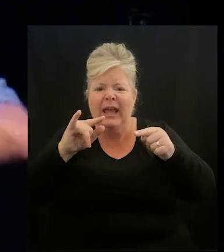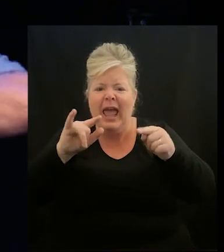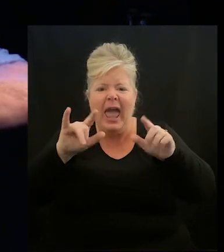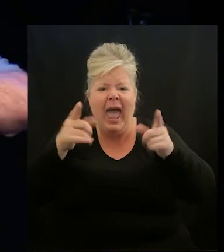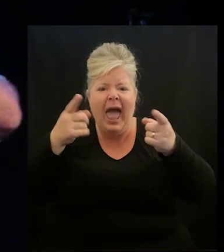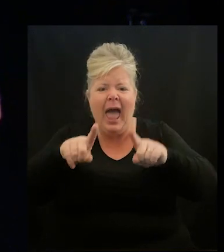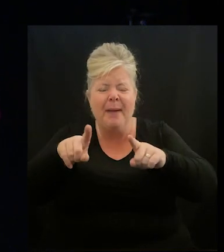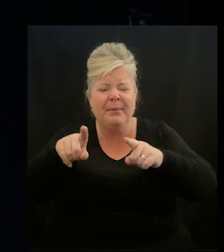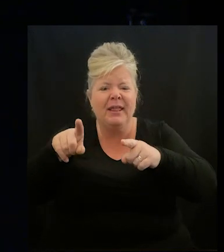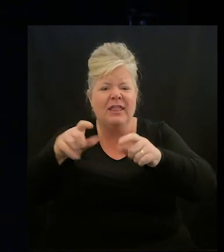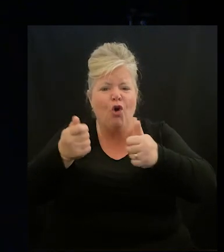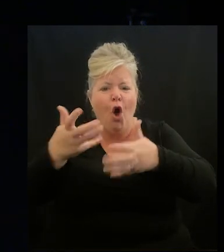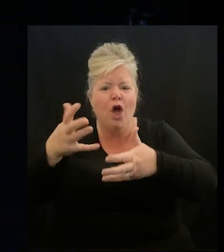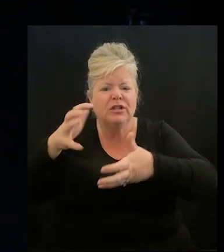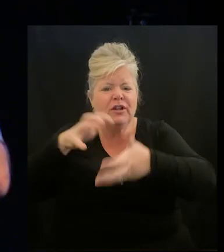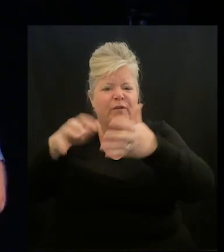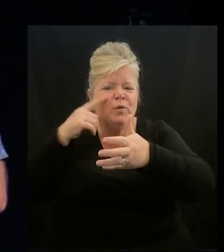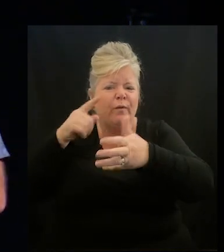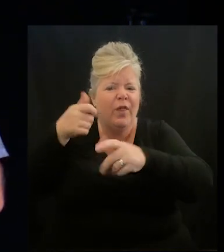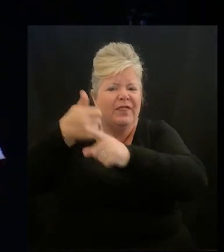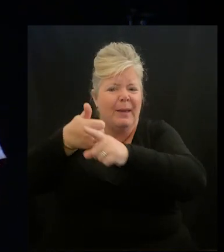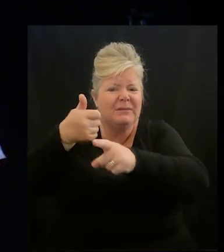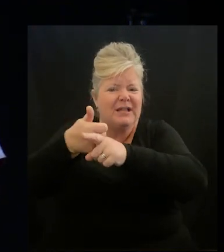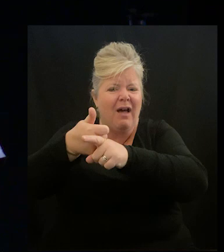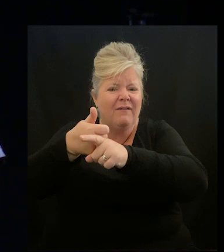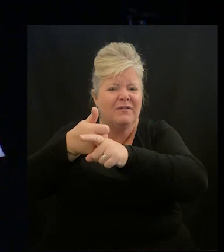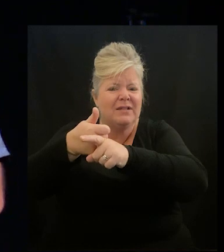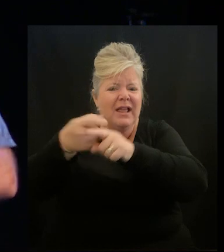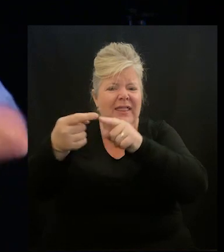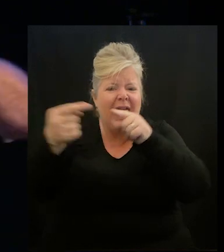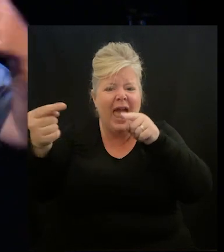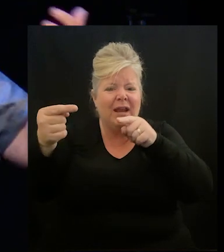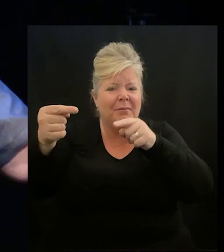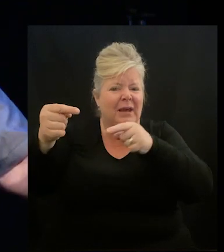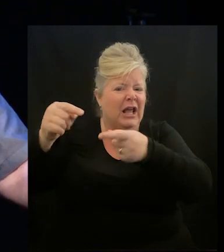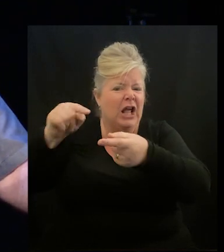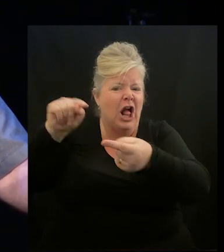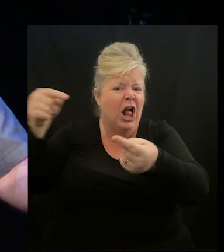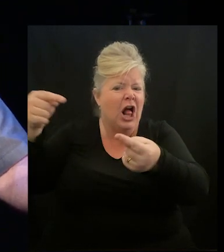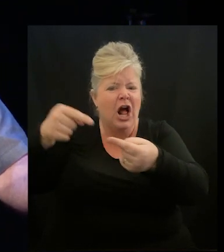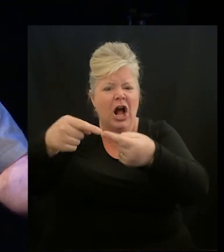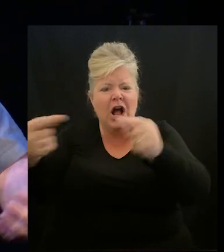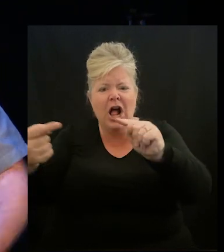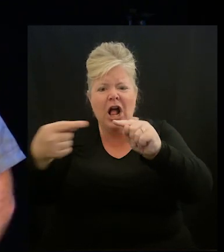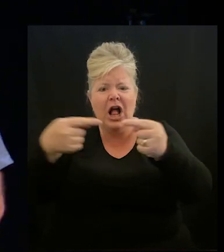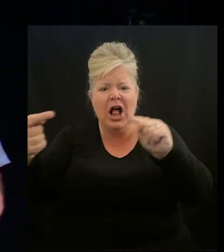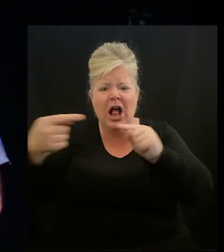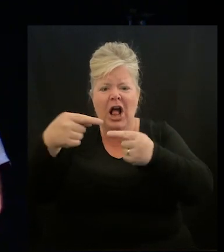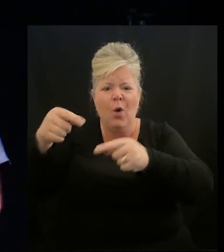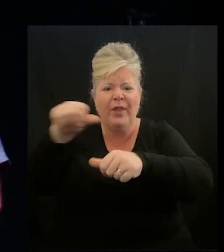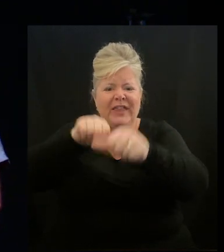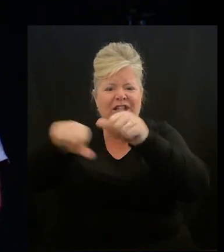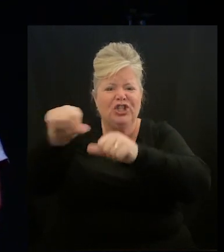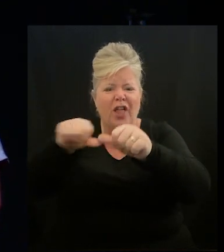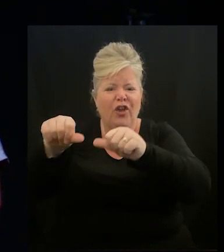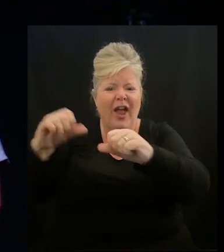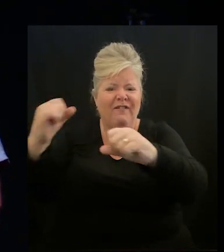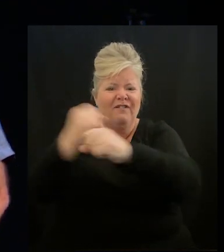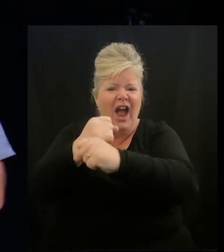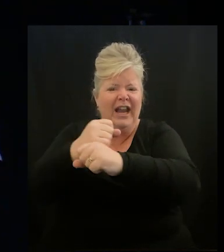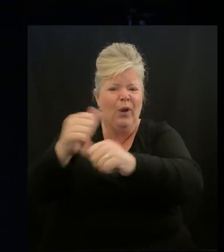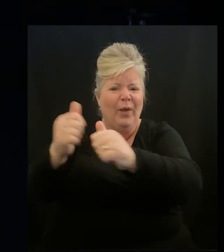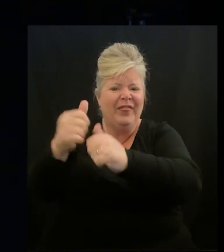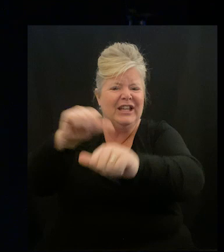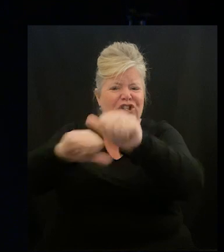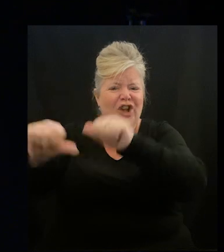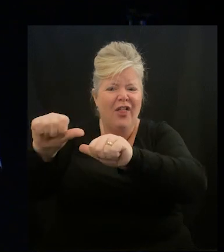does. It brings confusion into the camp of the enemy and scatters his armies.